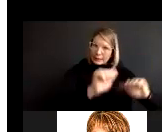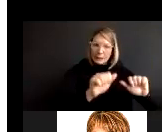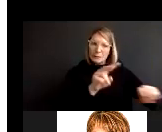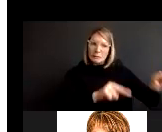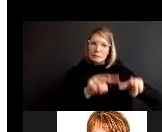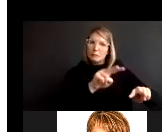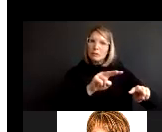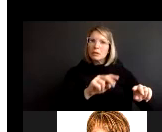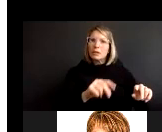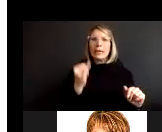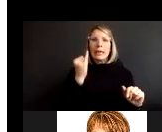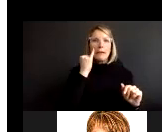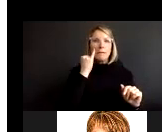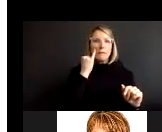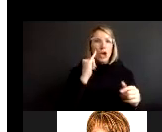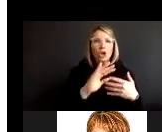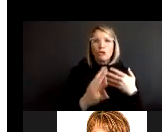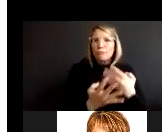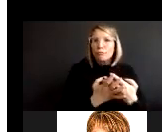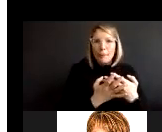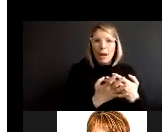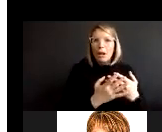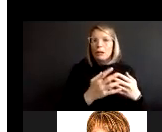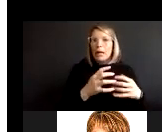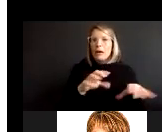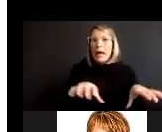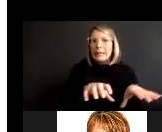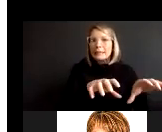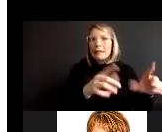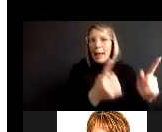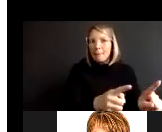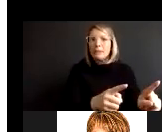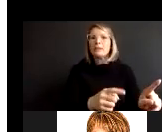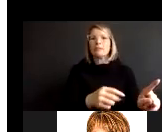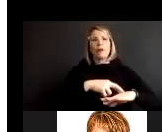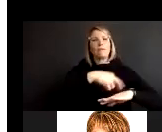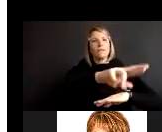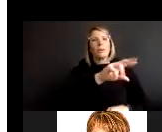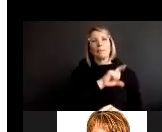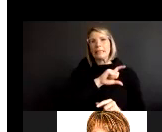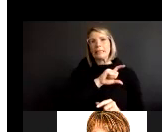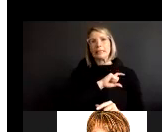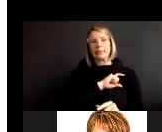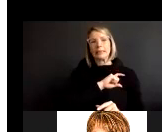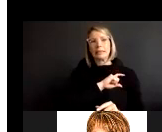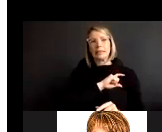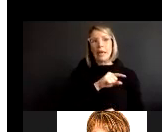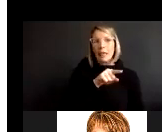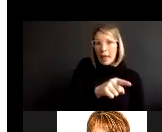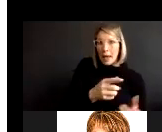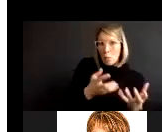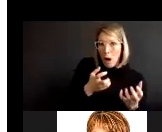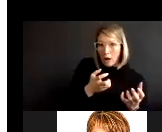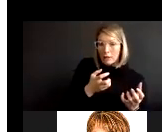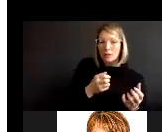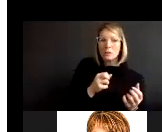police if criminal activity is suspected, and of course, gathering collateral information with the person's consent. And at the conclusion